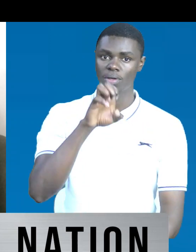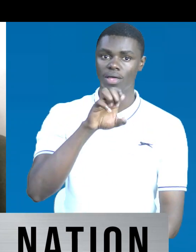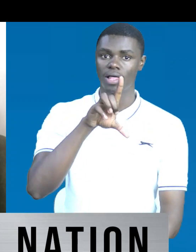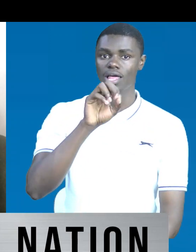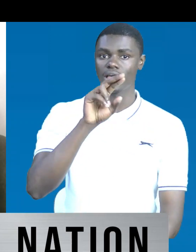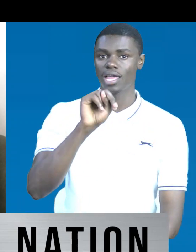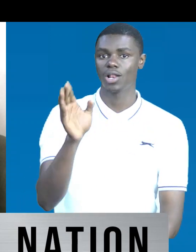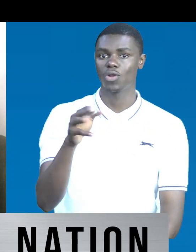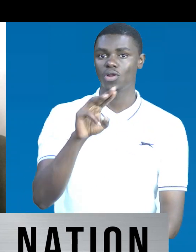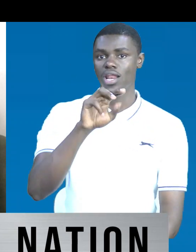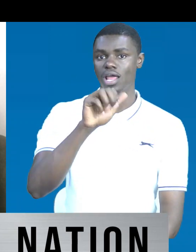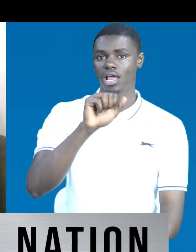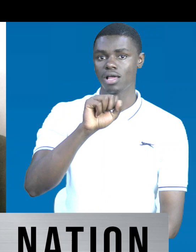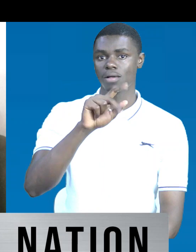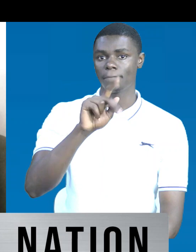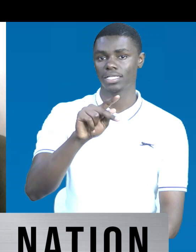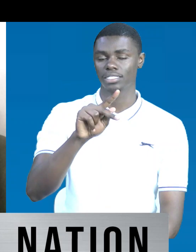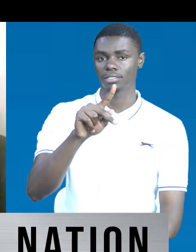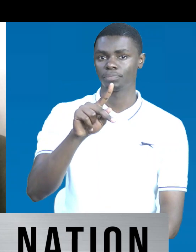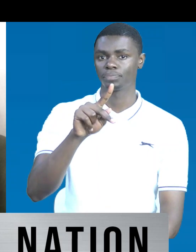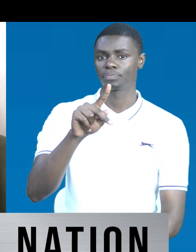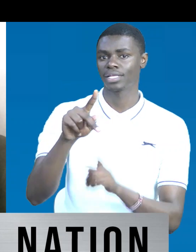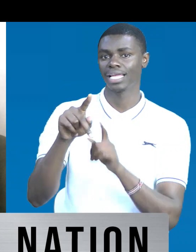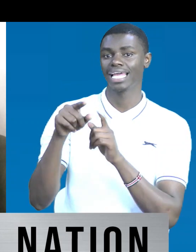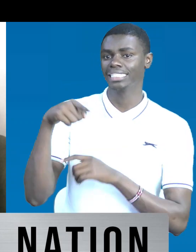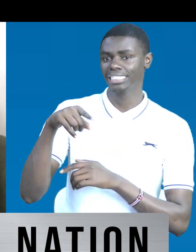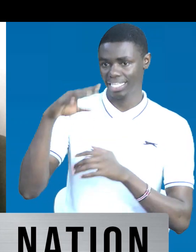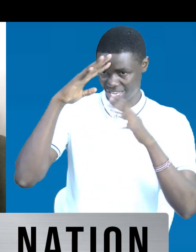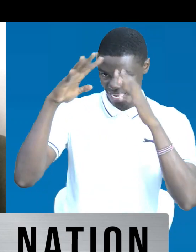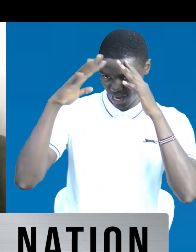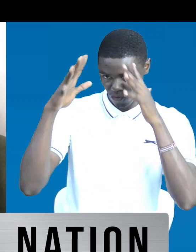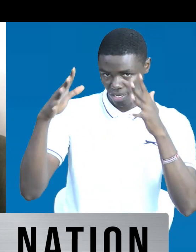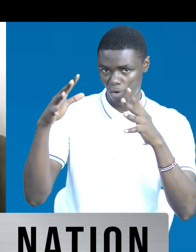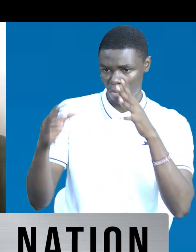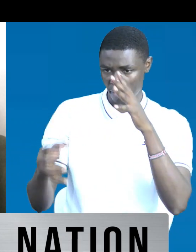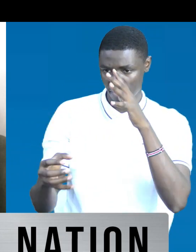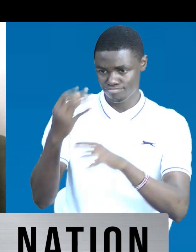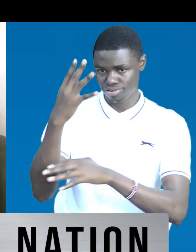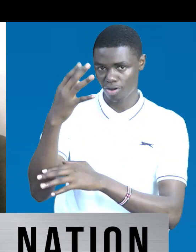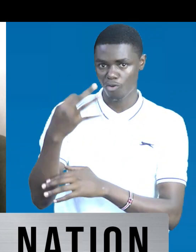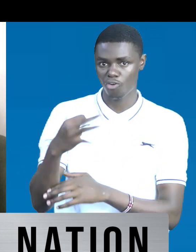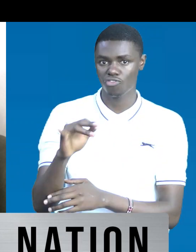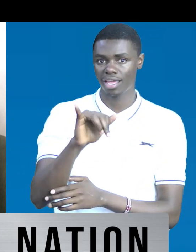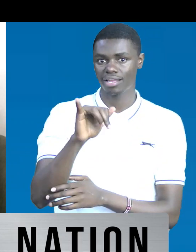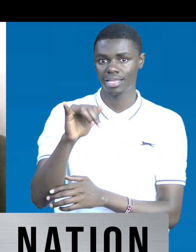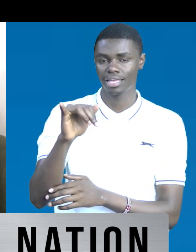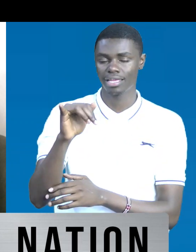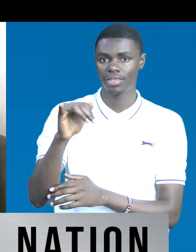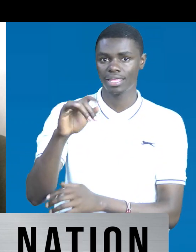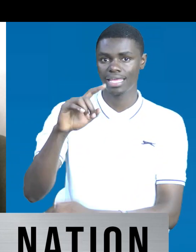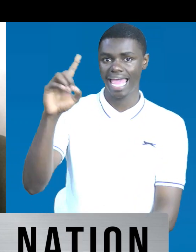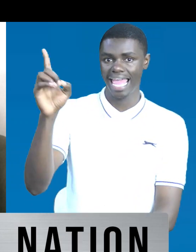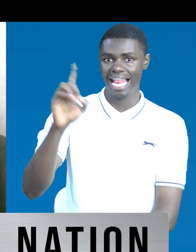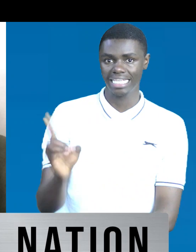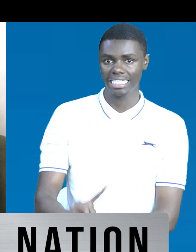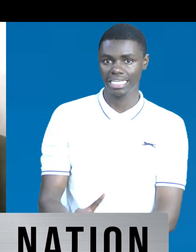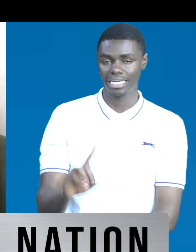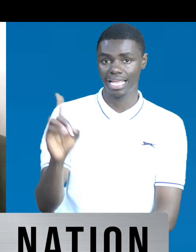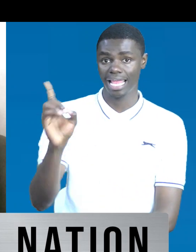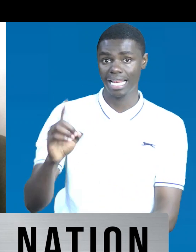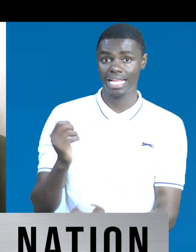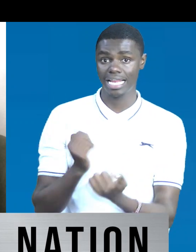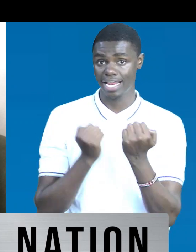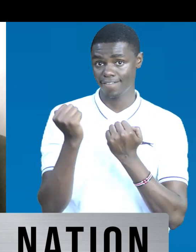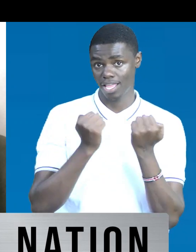Yes. He's the innovator, or is it inventor of that electric vehicle manenos?